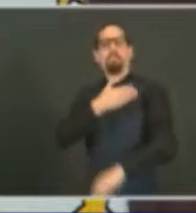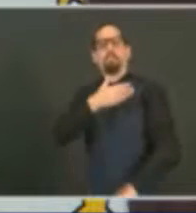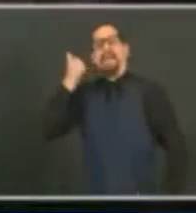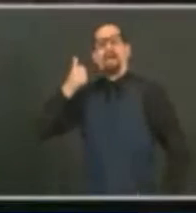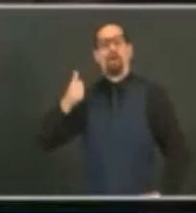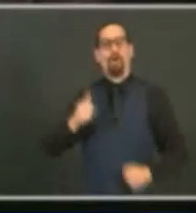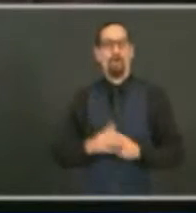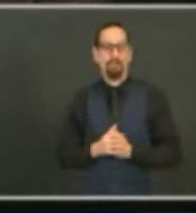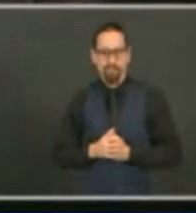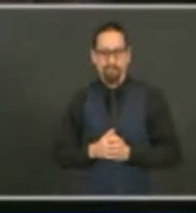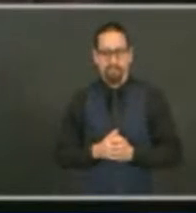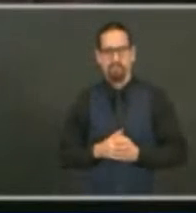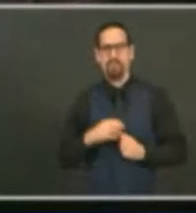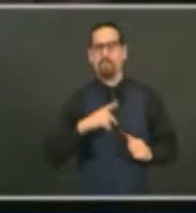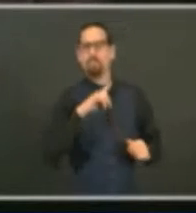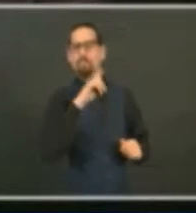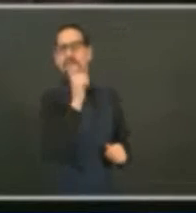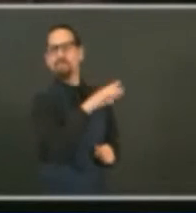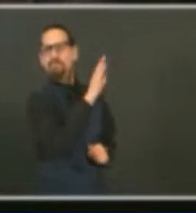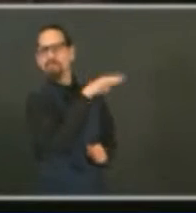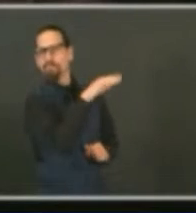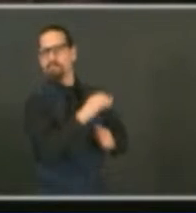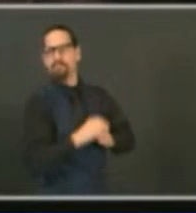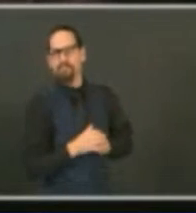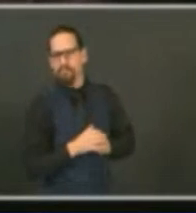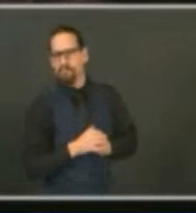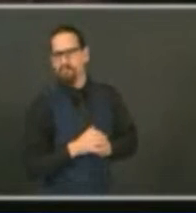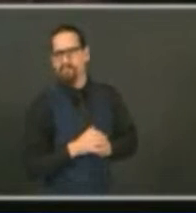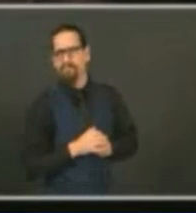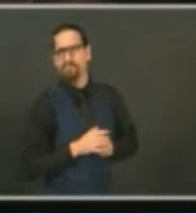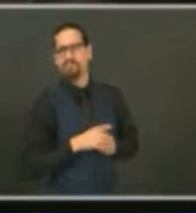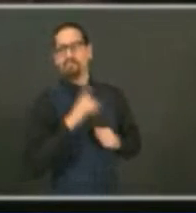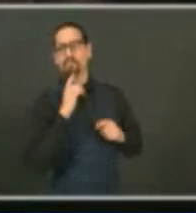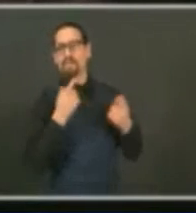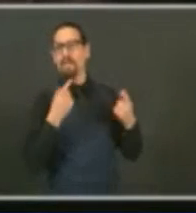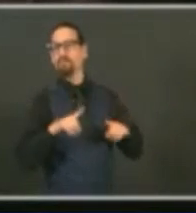Governor, there is a significant outbreak of COVID at the ACI.